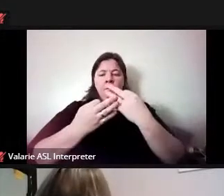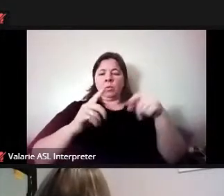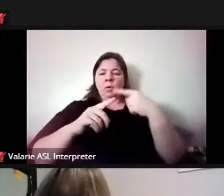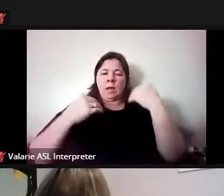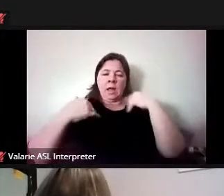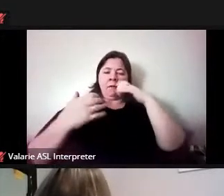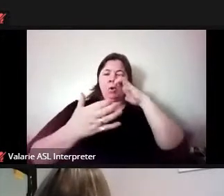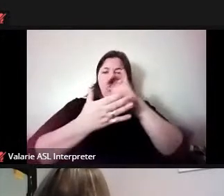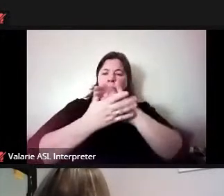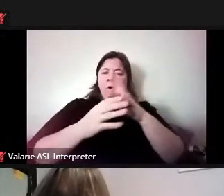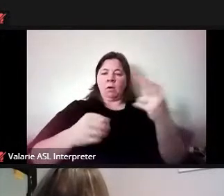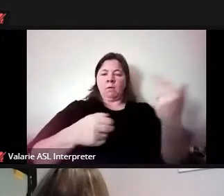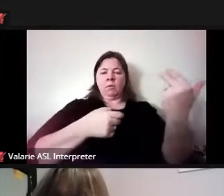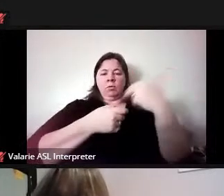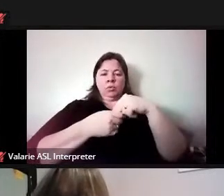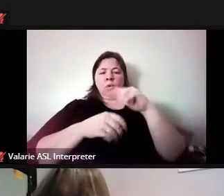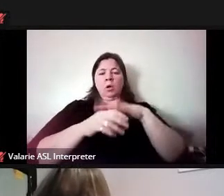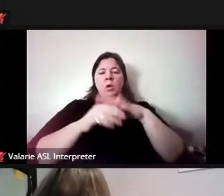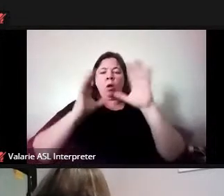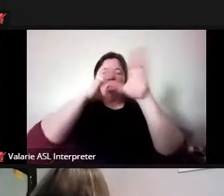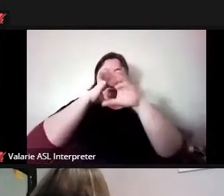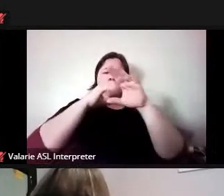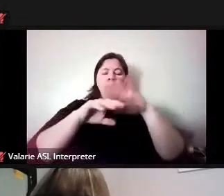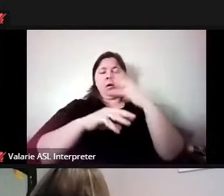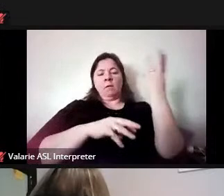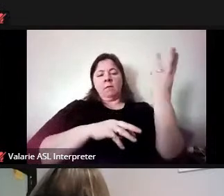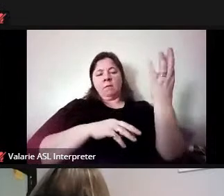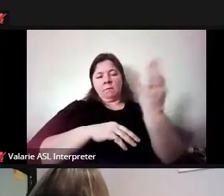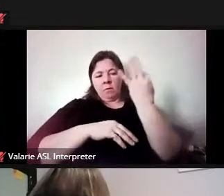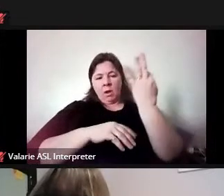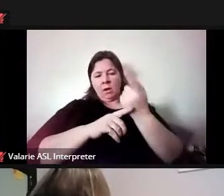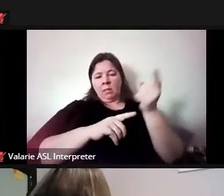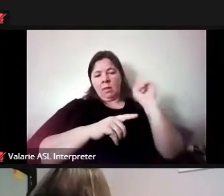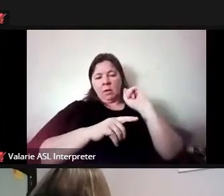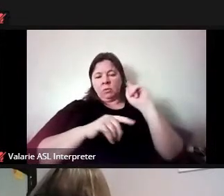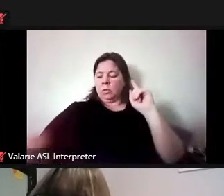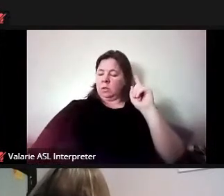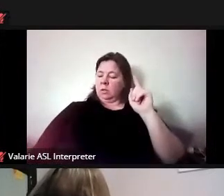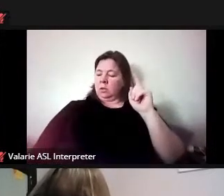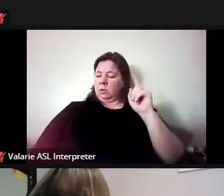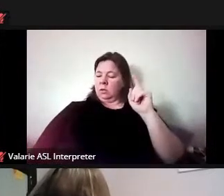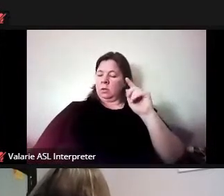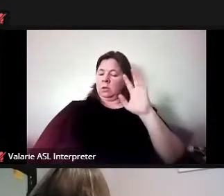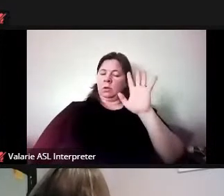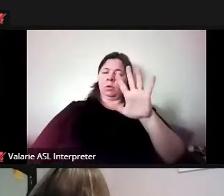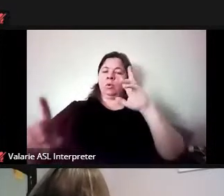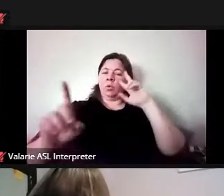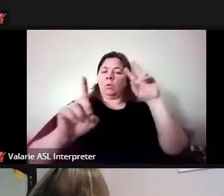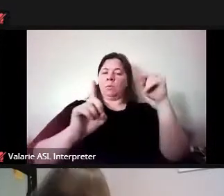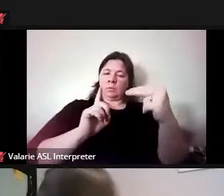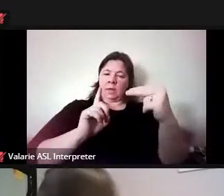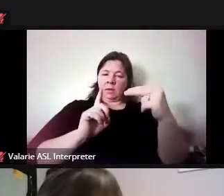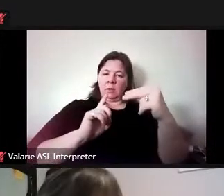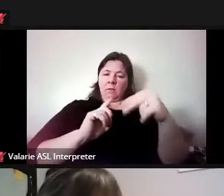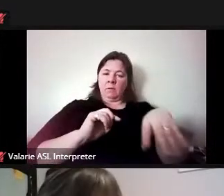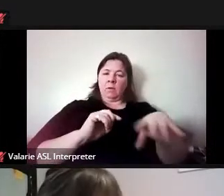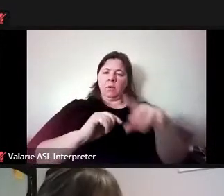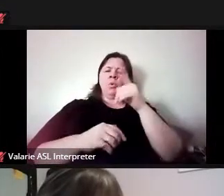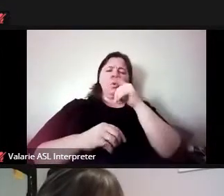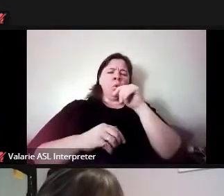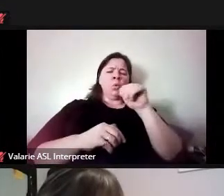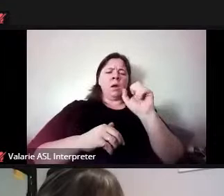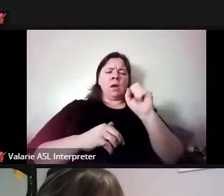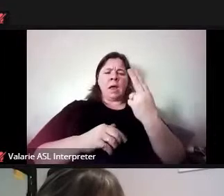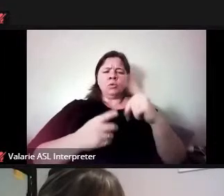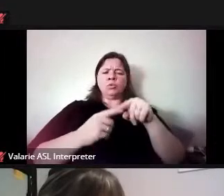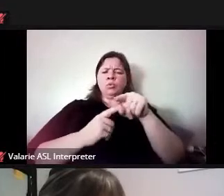had his wife, and of course Omar on our webinar on Friday. But just from your personal perspective, GURSMINDER, who is Ash Mufara to